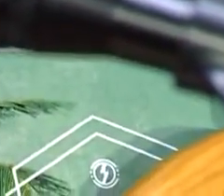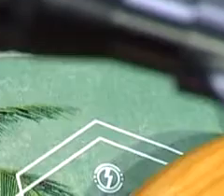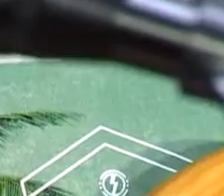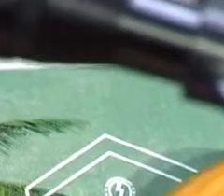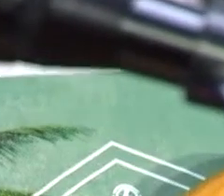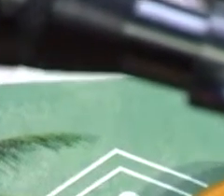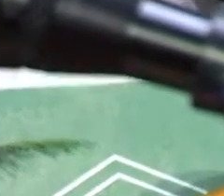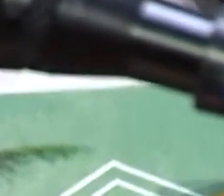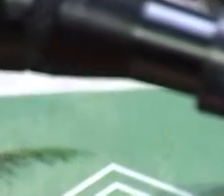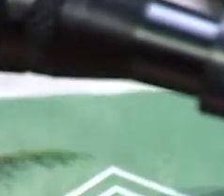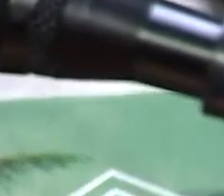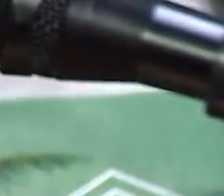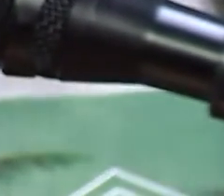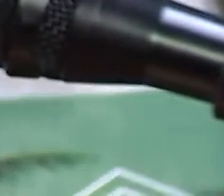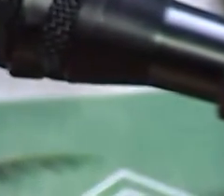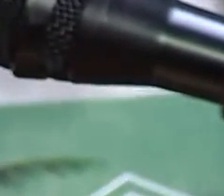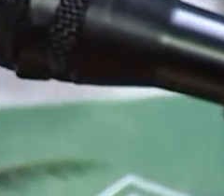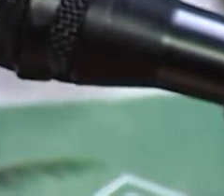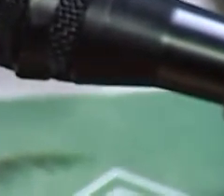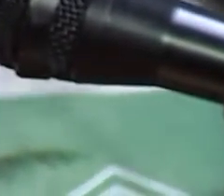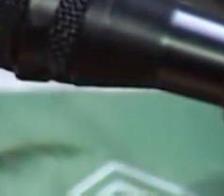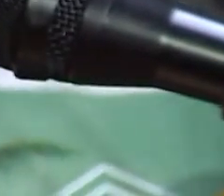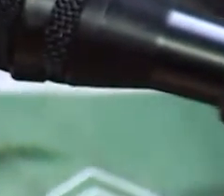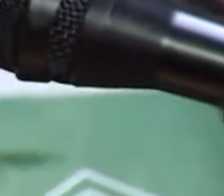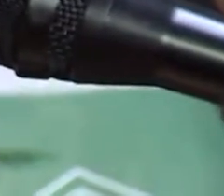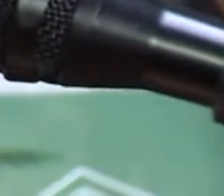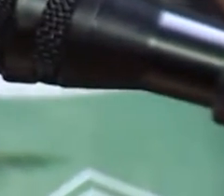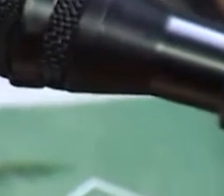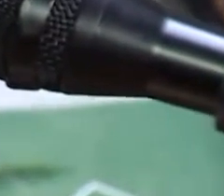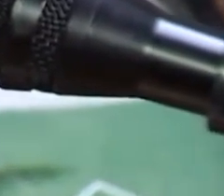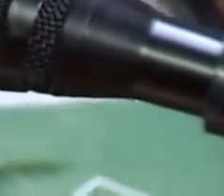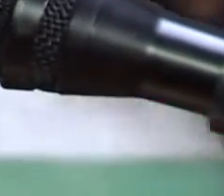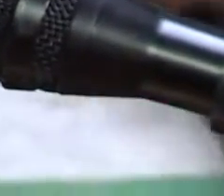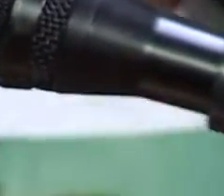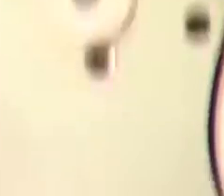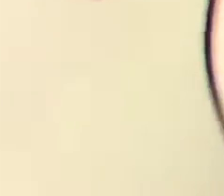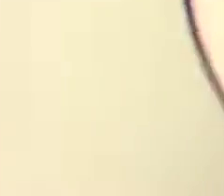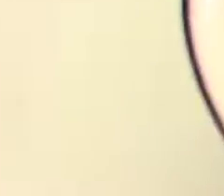you will talk. I know there's someone else besides me.